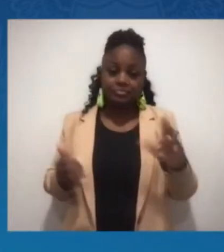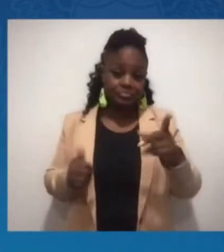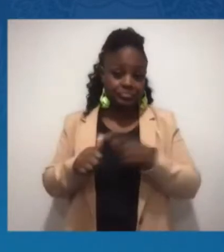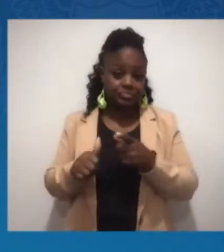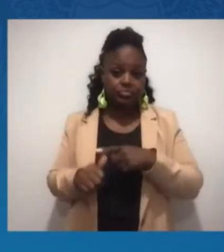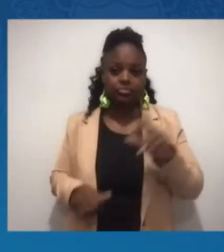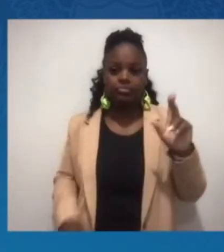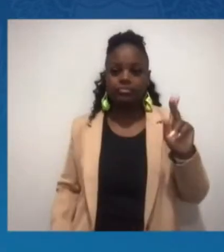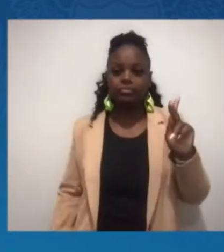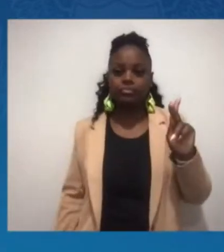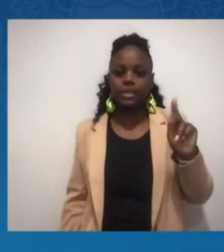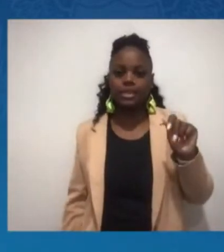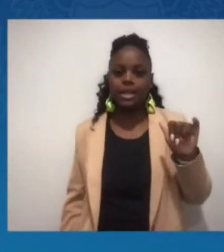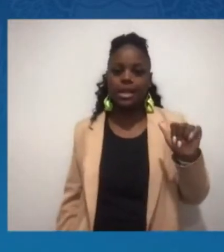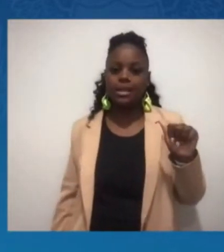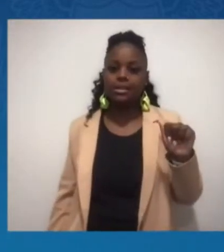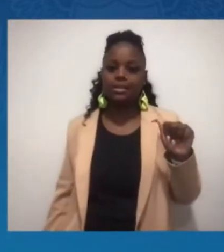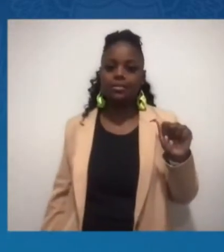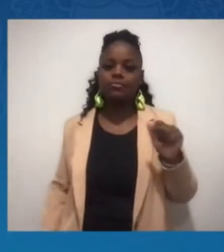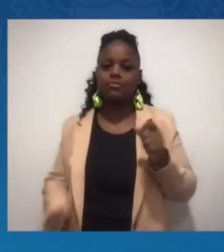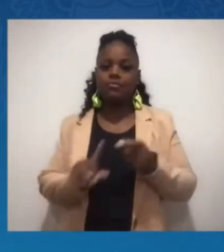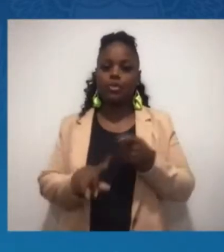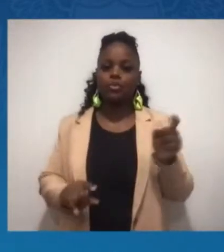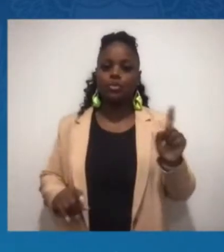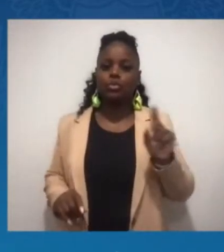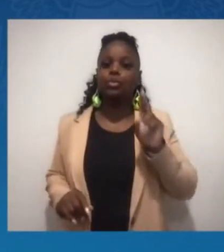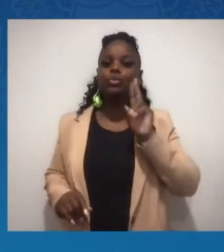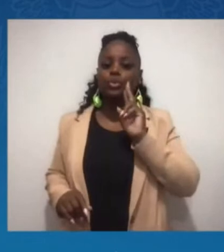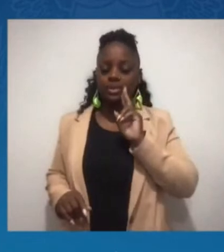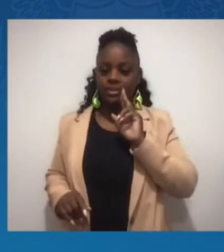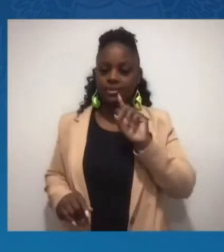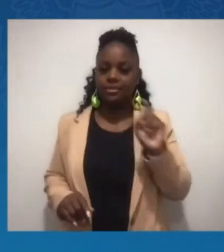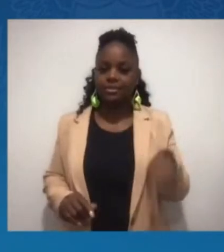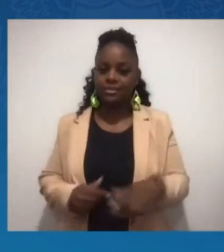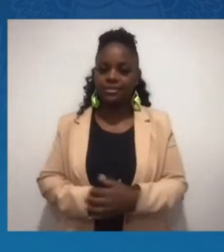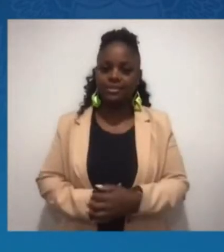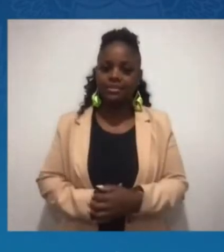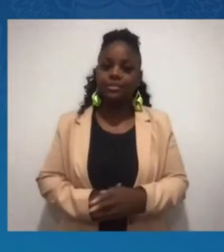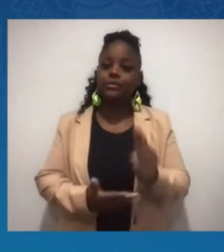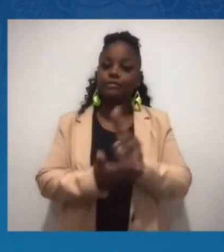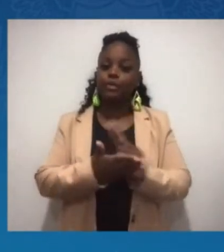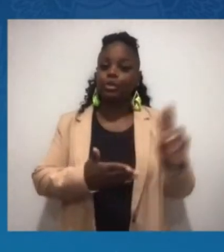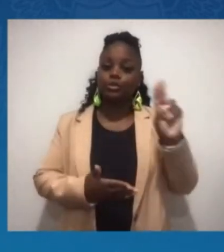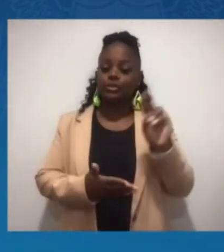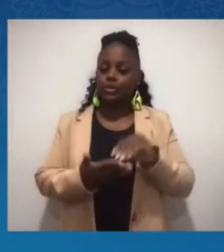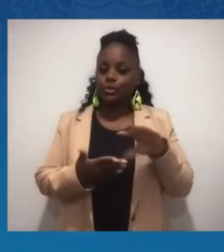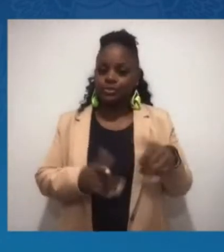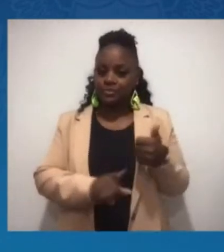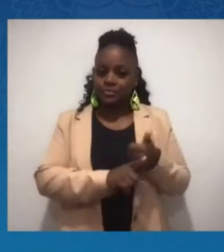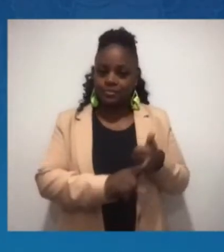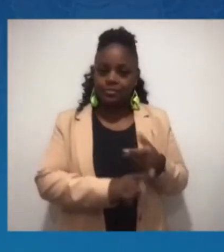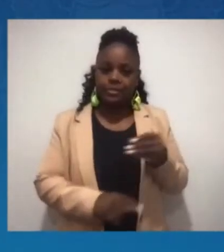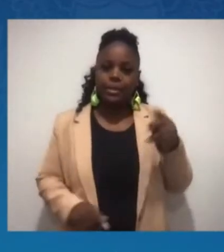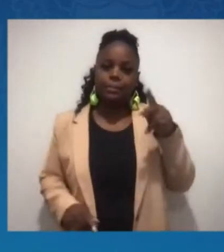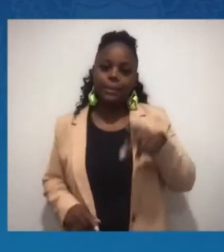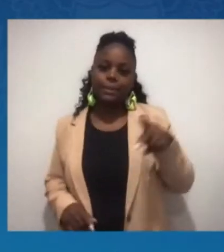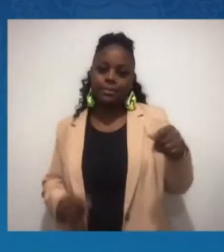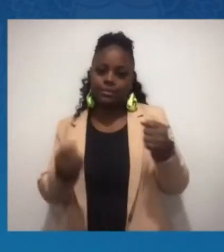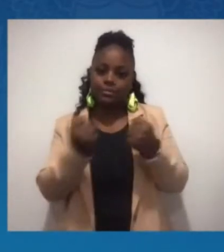Houston, hello, my friend, a Houston Tillotson University student and a Planned Parenthood advocate on her campus and her